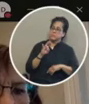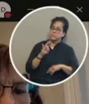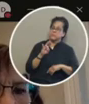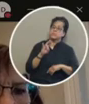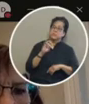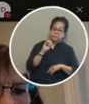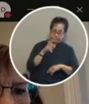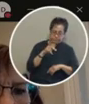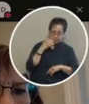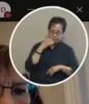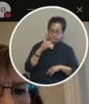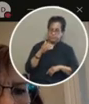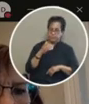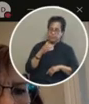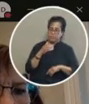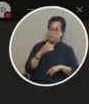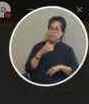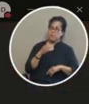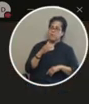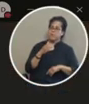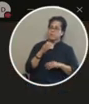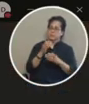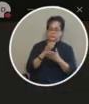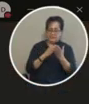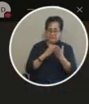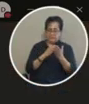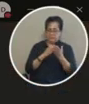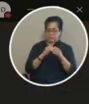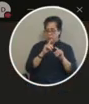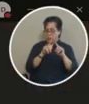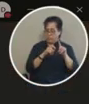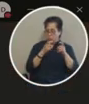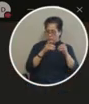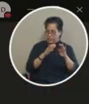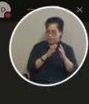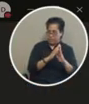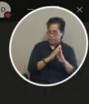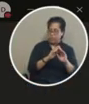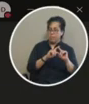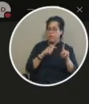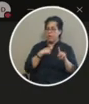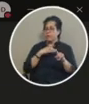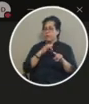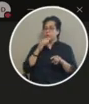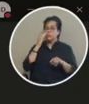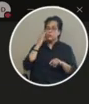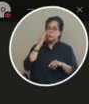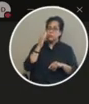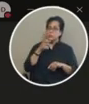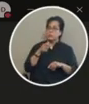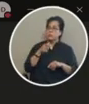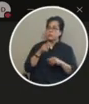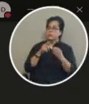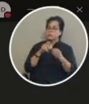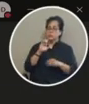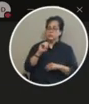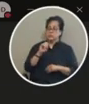Yes, sir, Mayor. Thank you. Some of these questions have been answered, but also I'd like to know